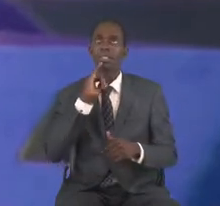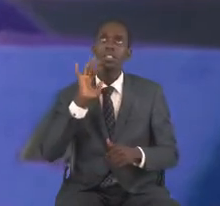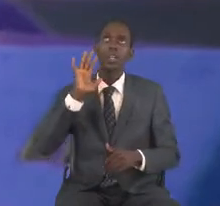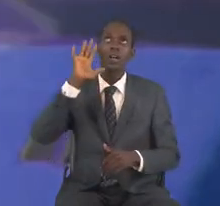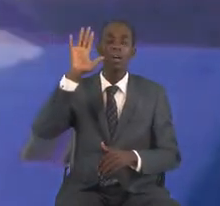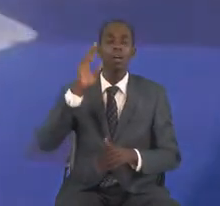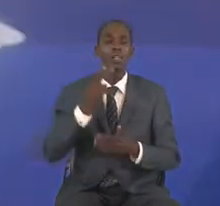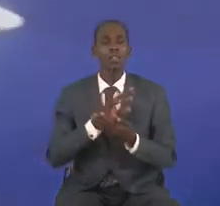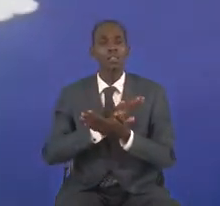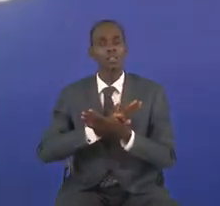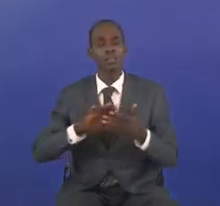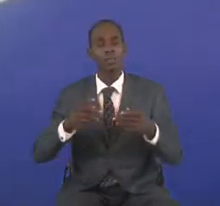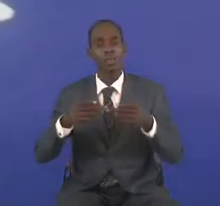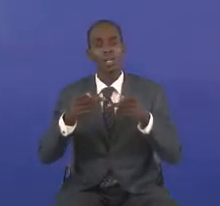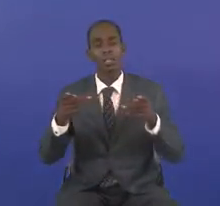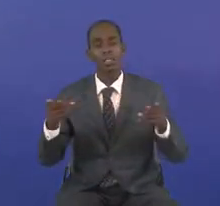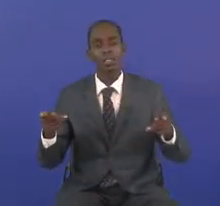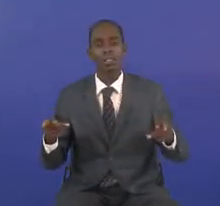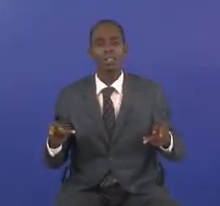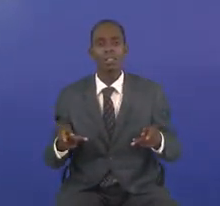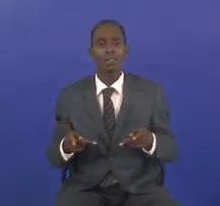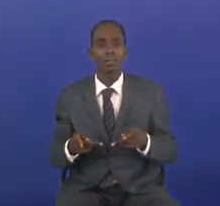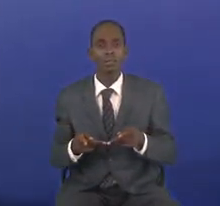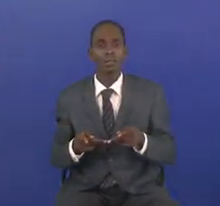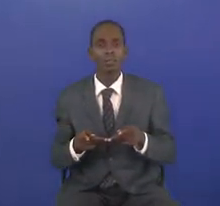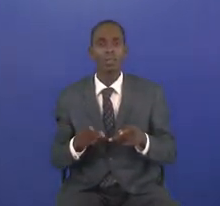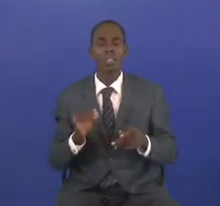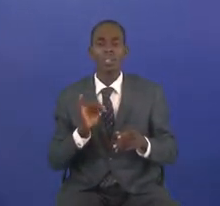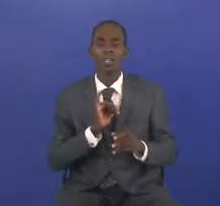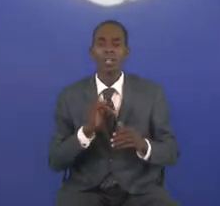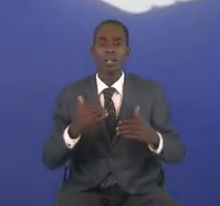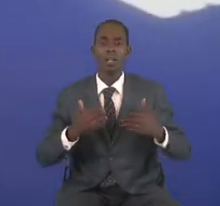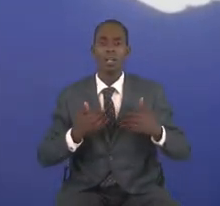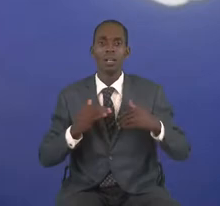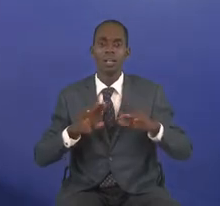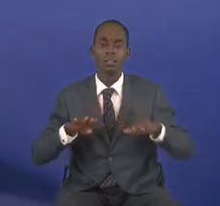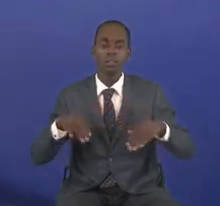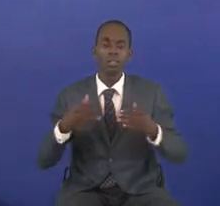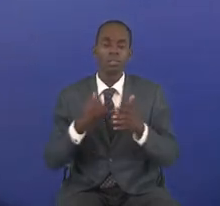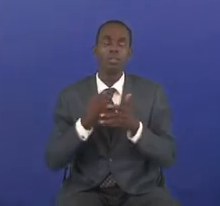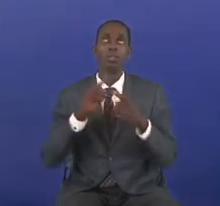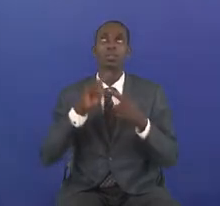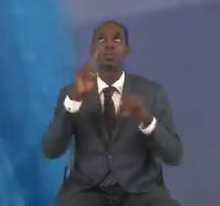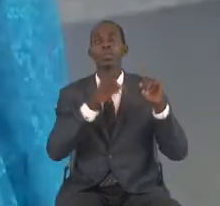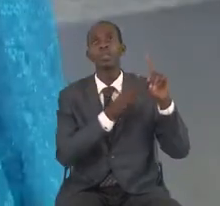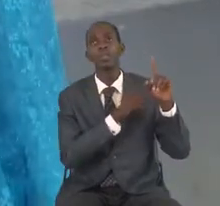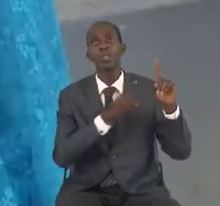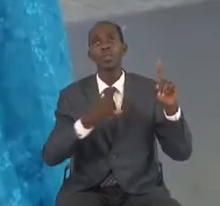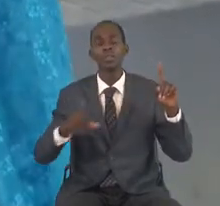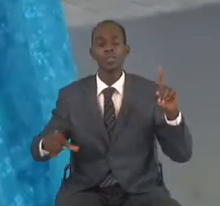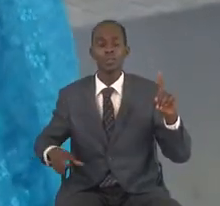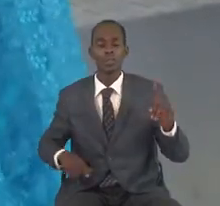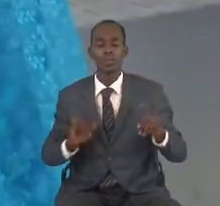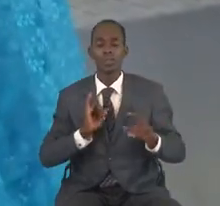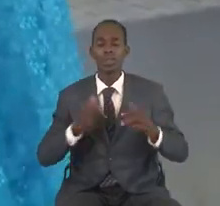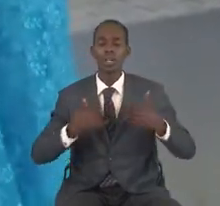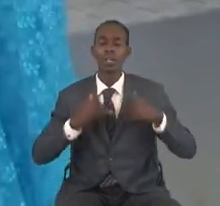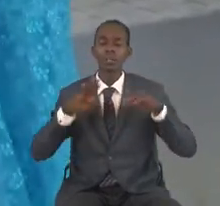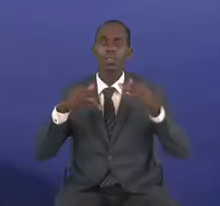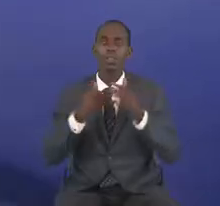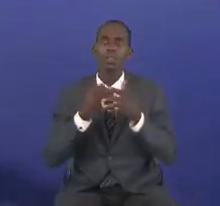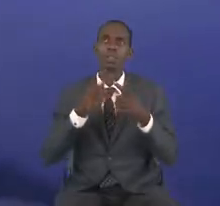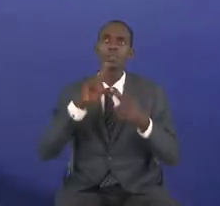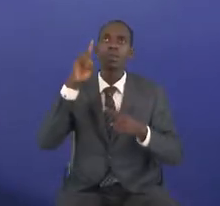saying to worry i'm giving it to you lord give it to you lord i'm giving to you